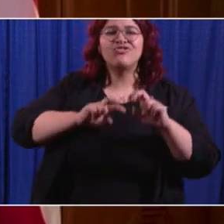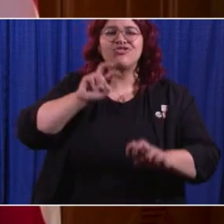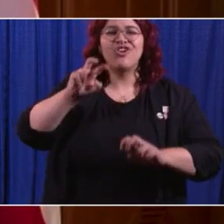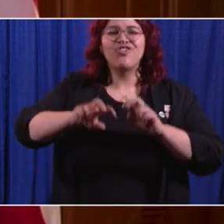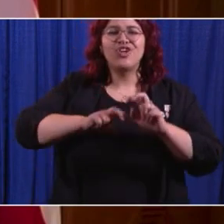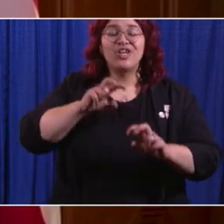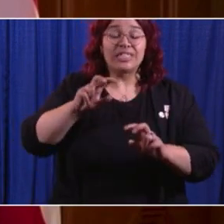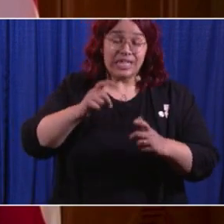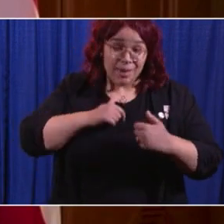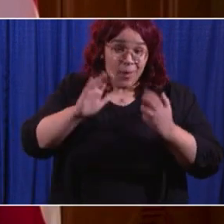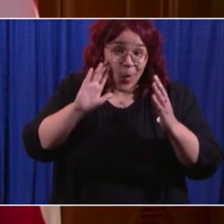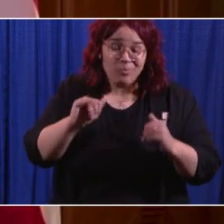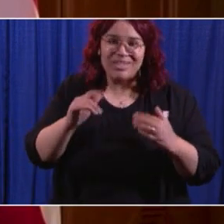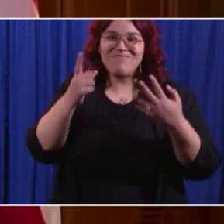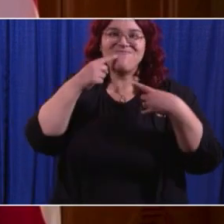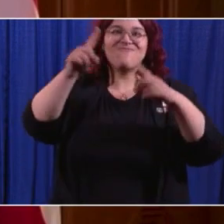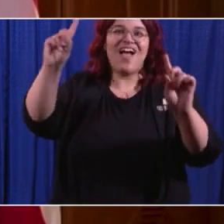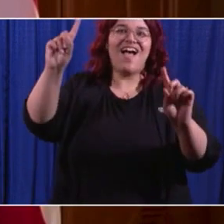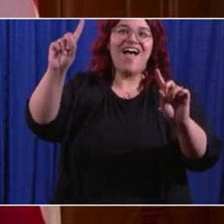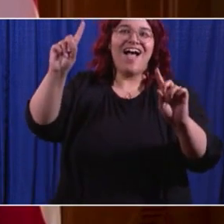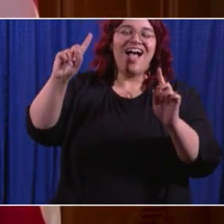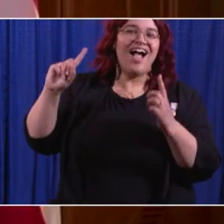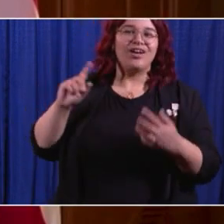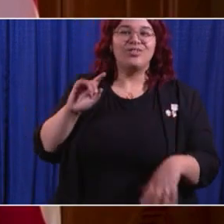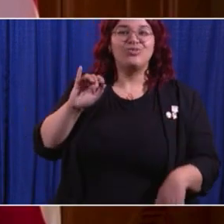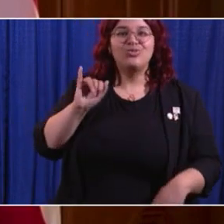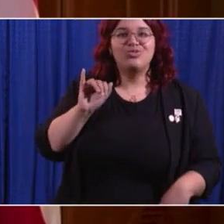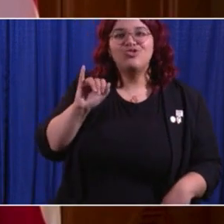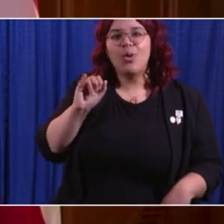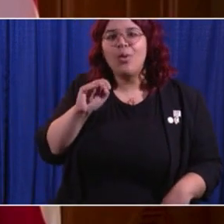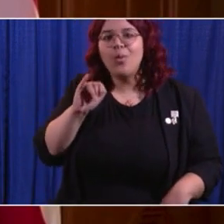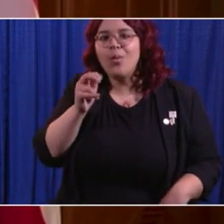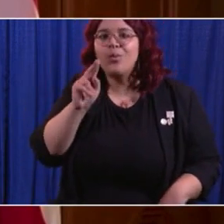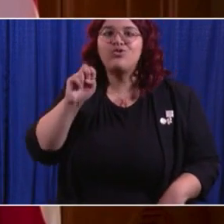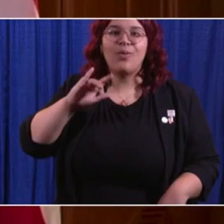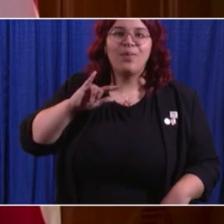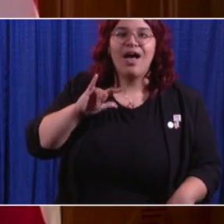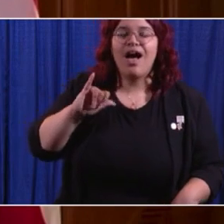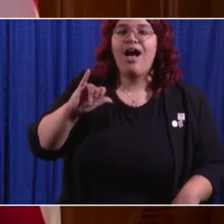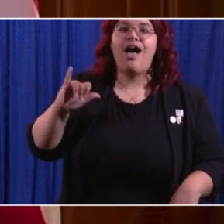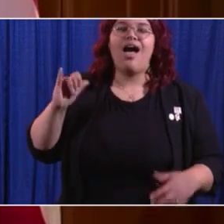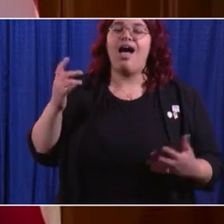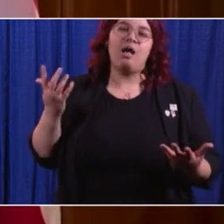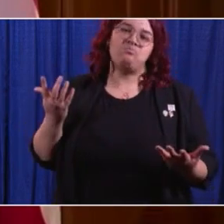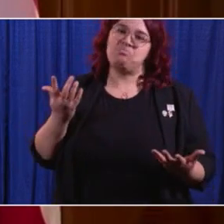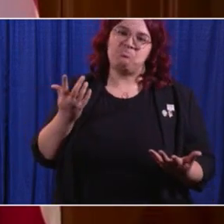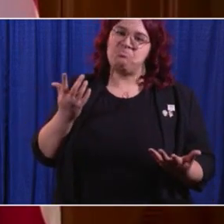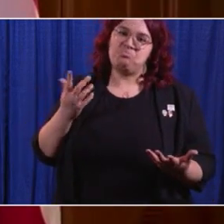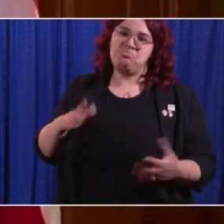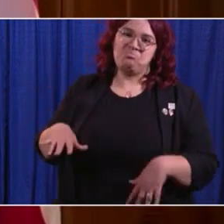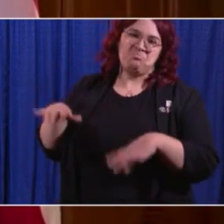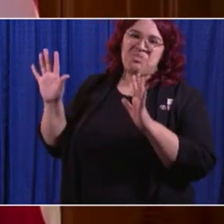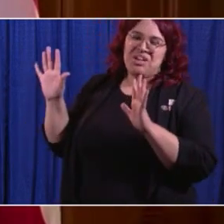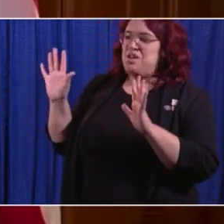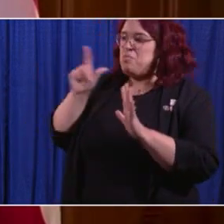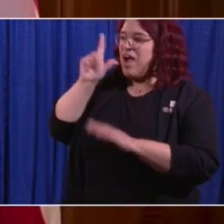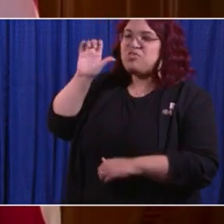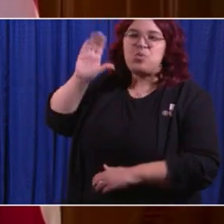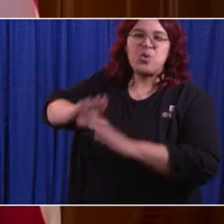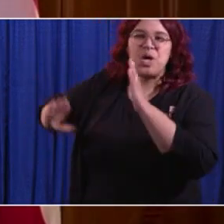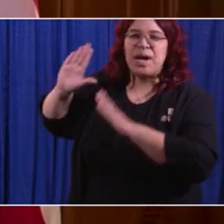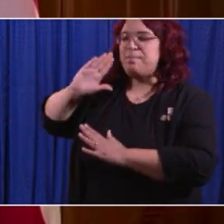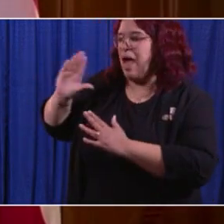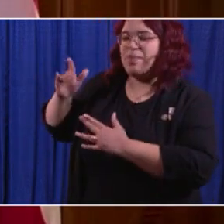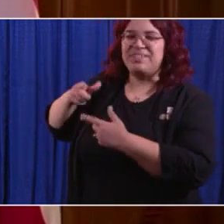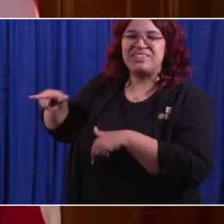all be in the rearview mirror, but certainly for some of them it won't. And if we've ever been to Jazz and Rib in Columbus or Pumpkin Show